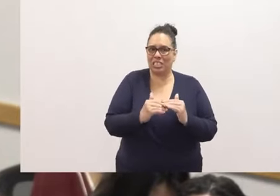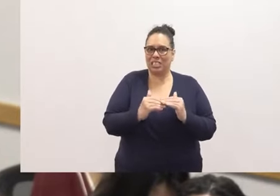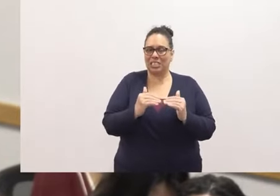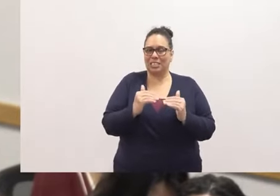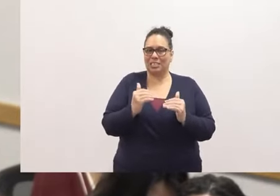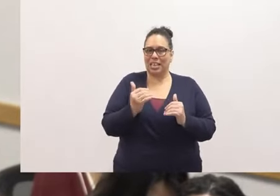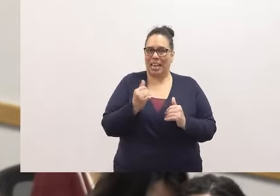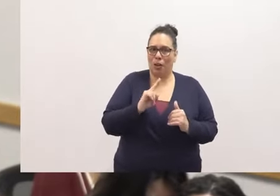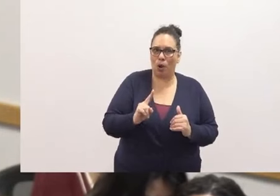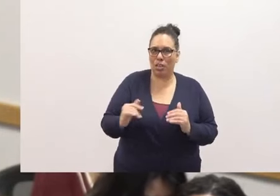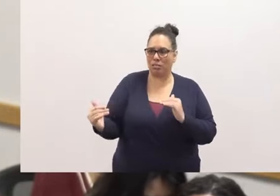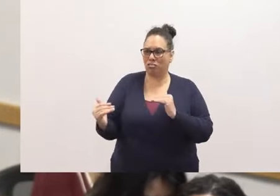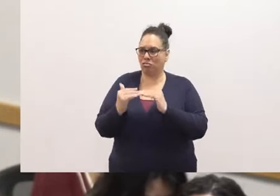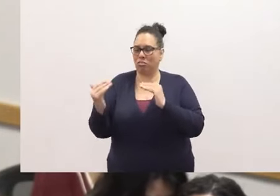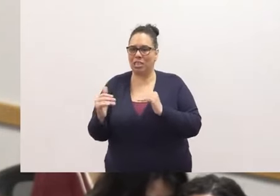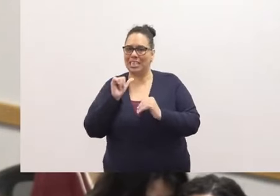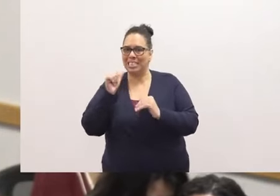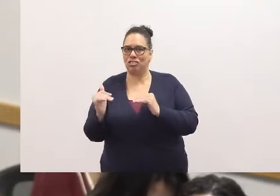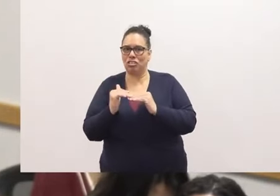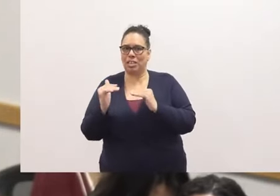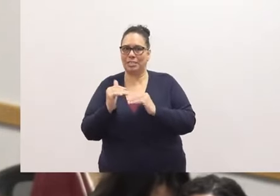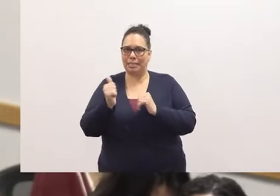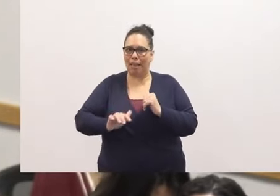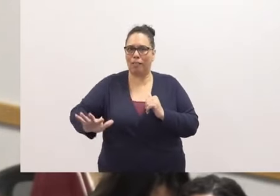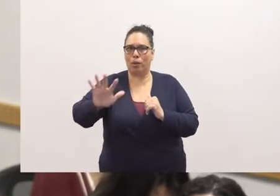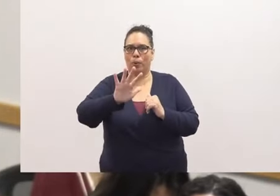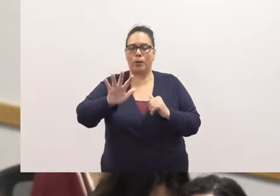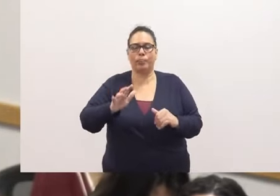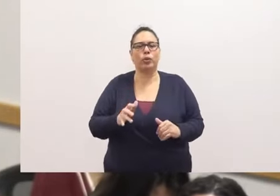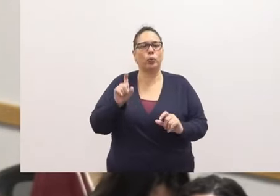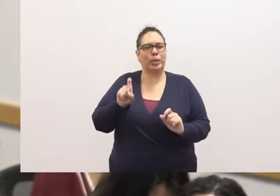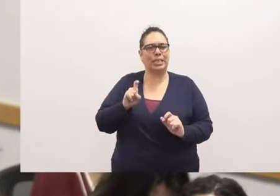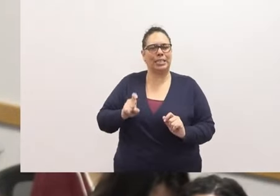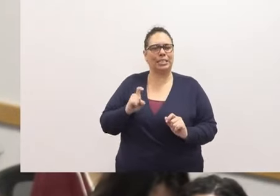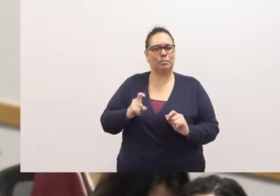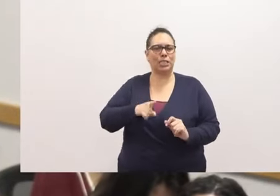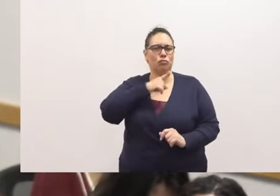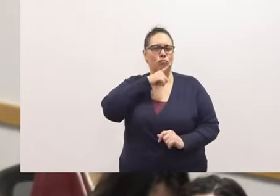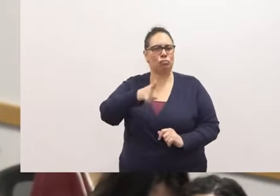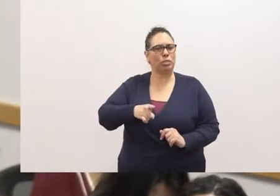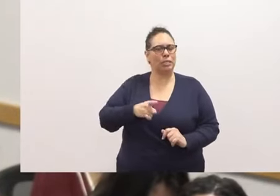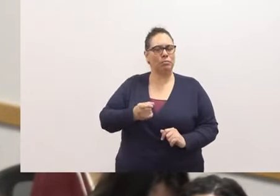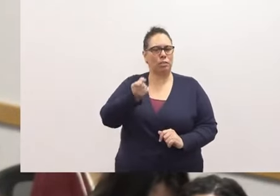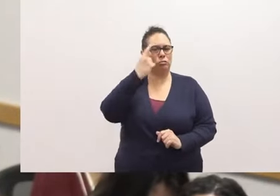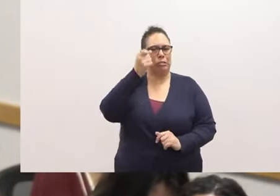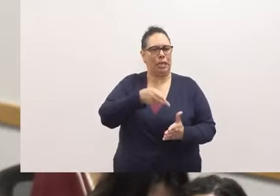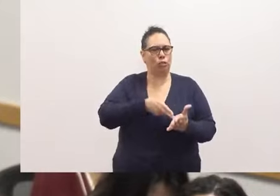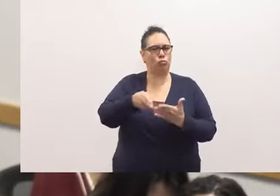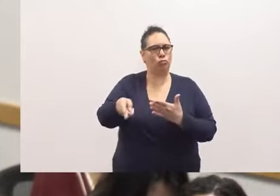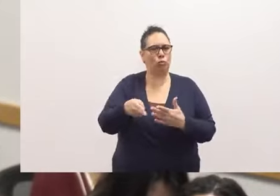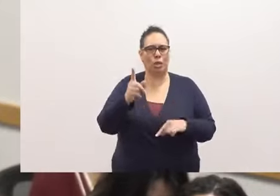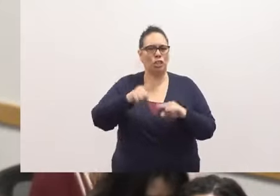those unable or unwilling to process the truth can't be a reason to penalize the truth teller.